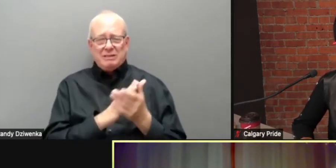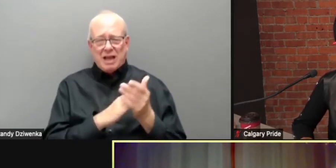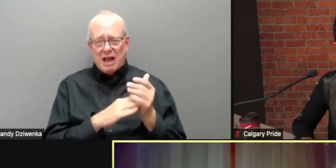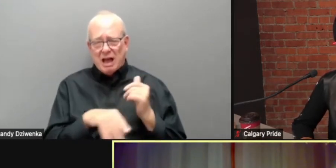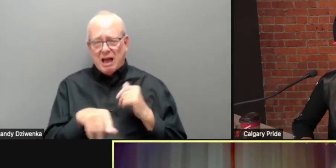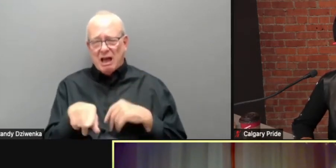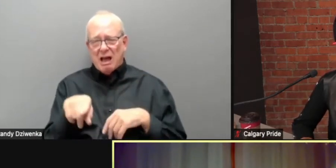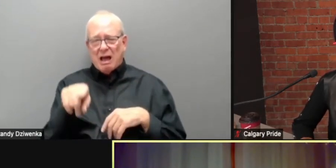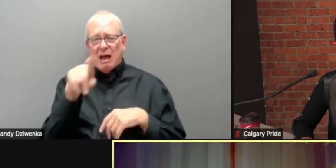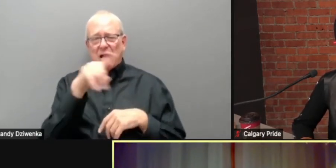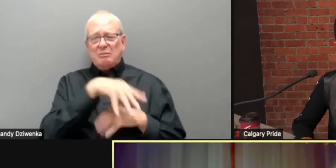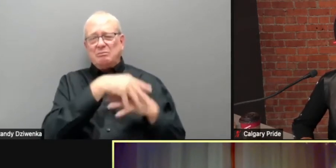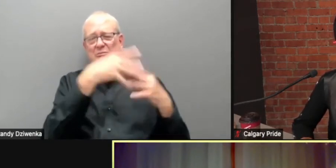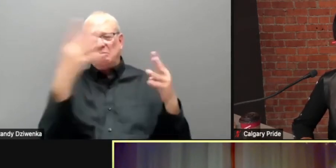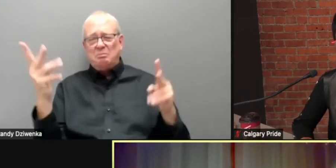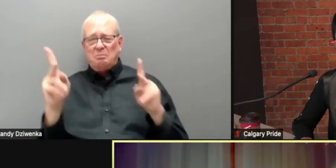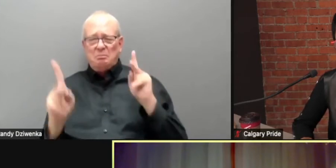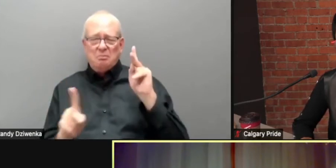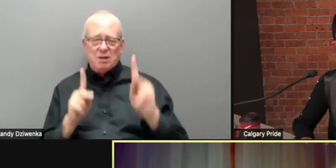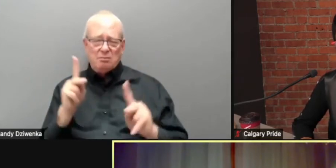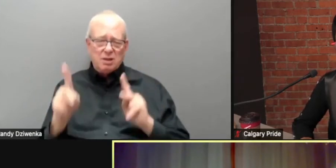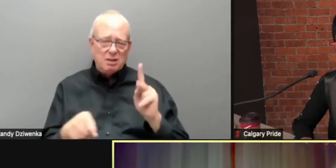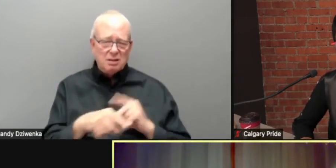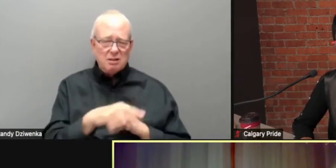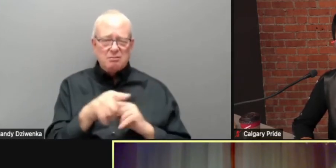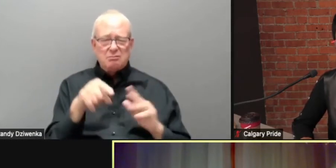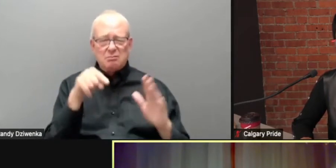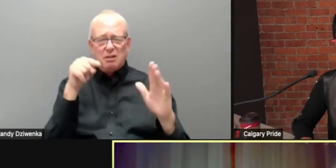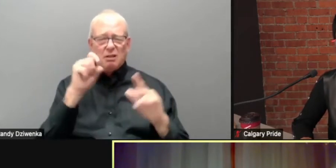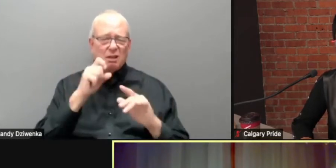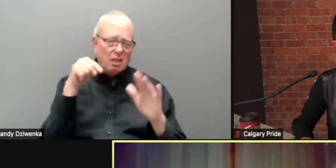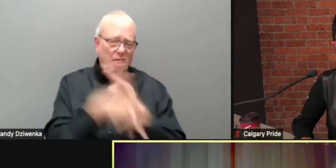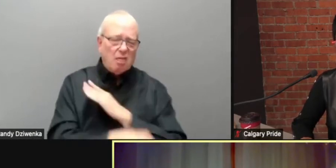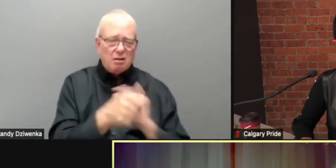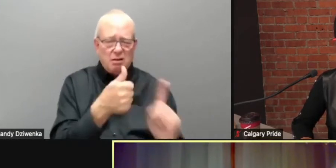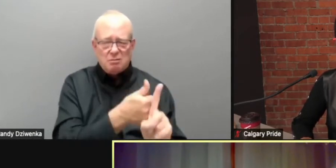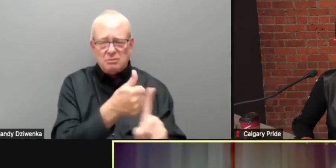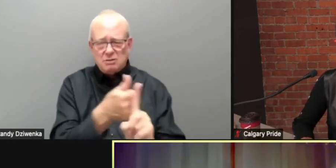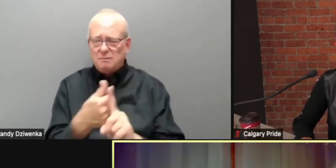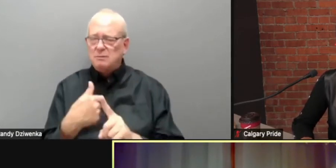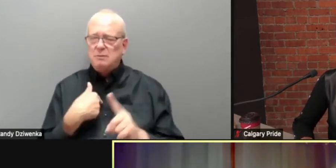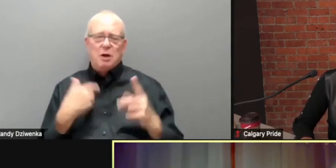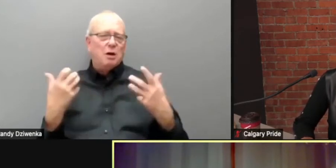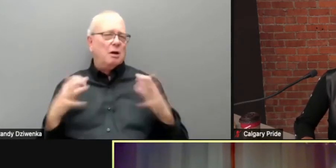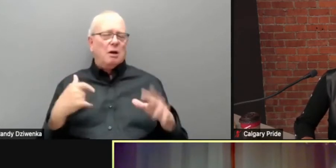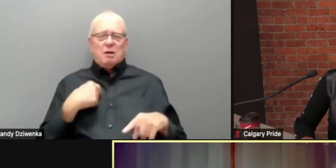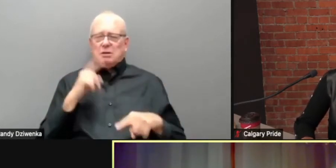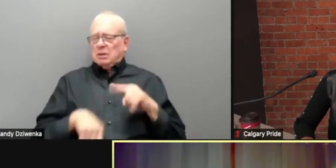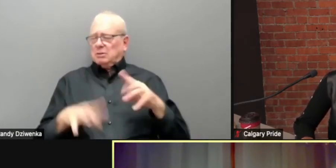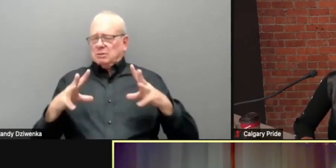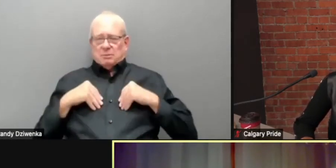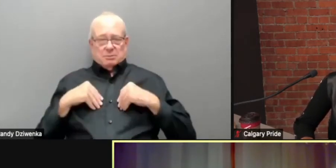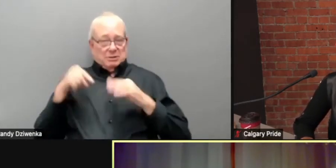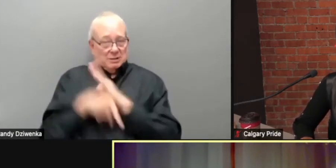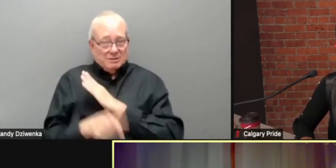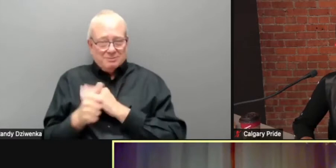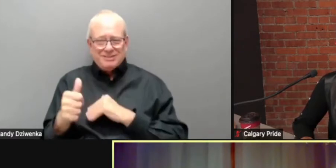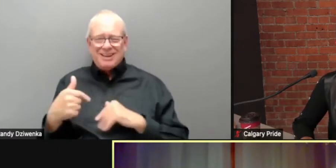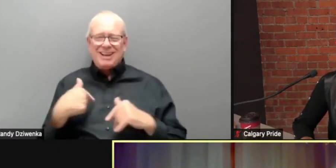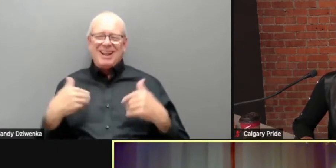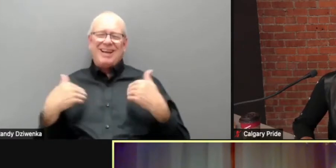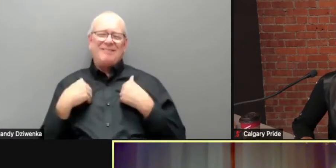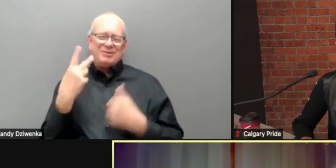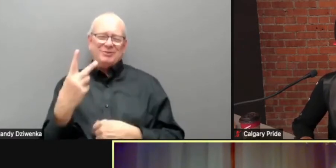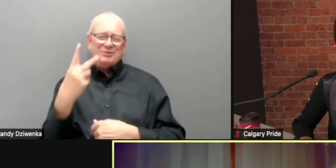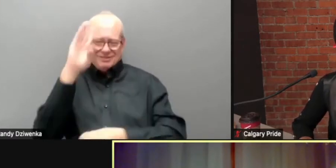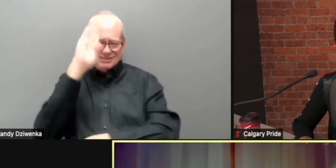killed me first. So now, instead of losing a son, guess what? I gained two. So I'm in there for a good bargain.